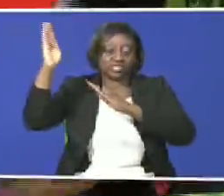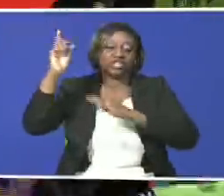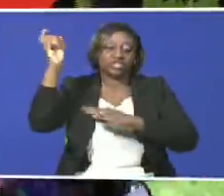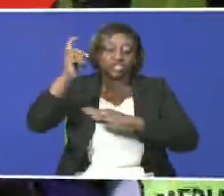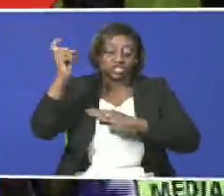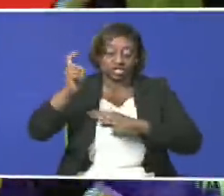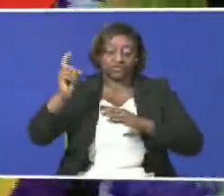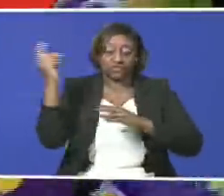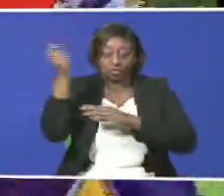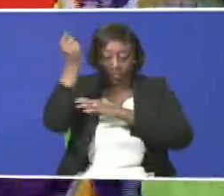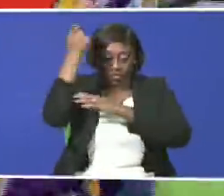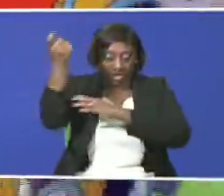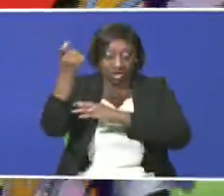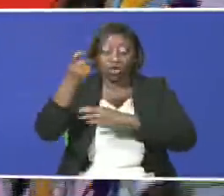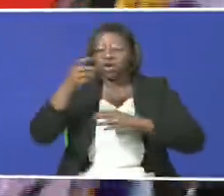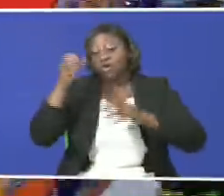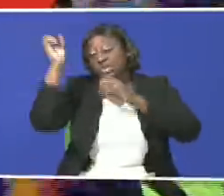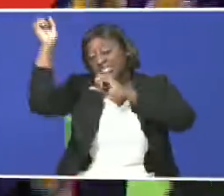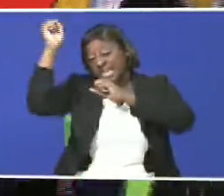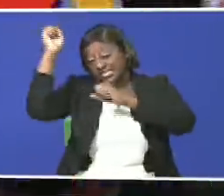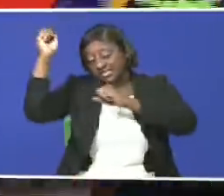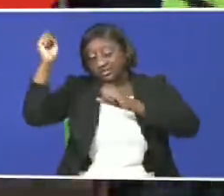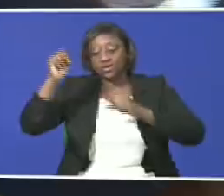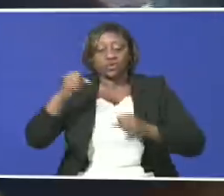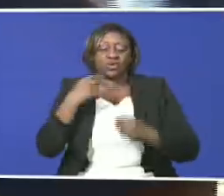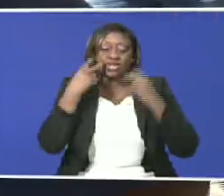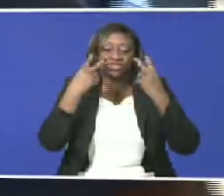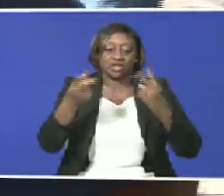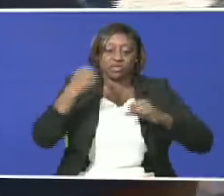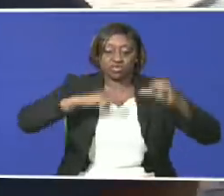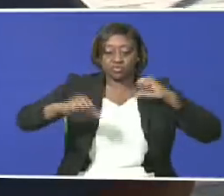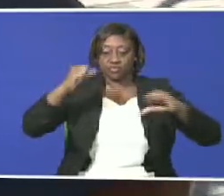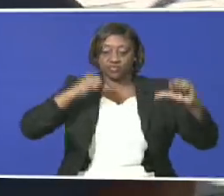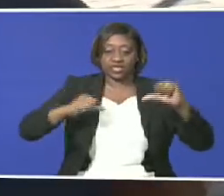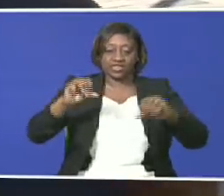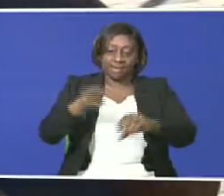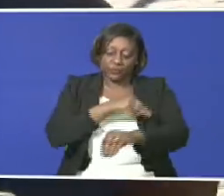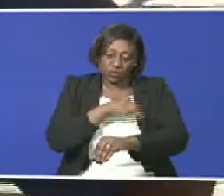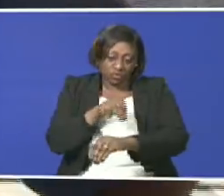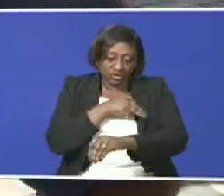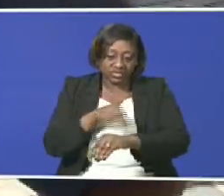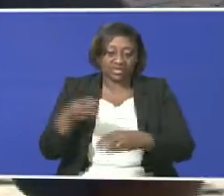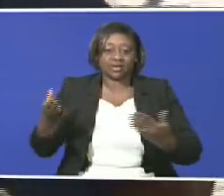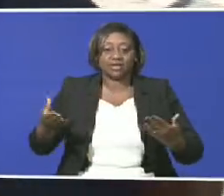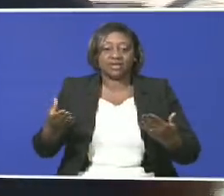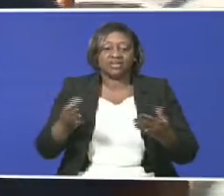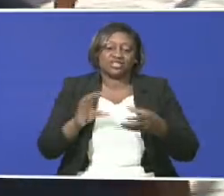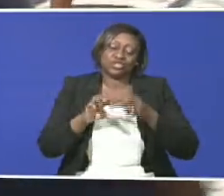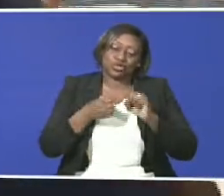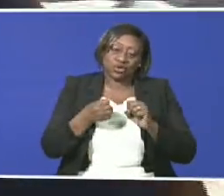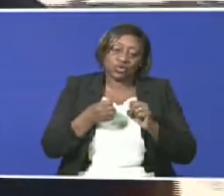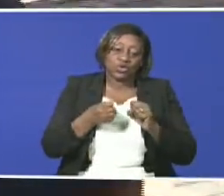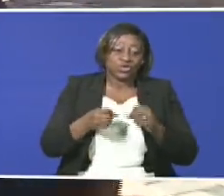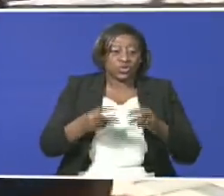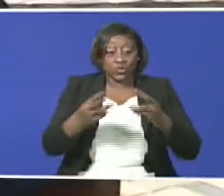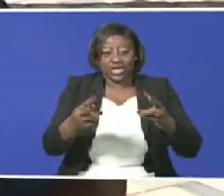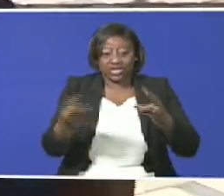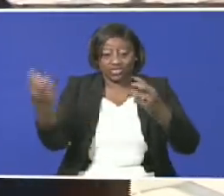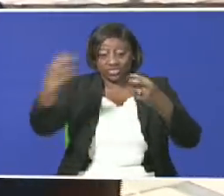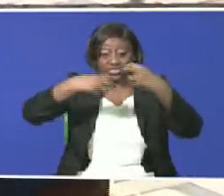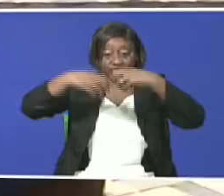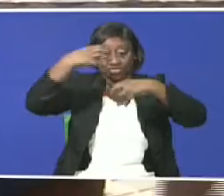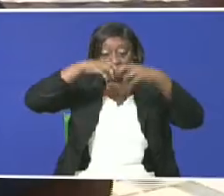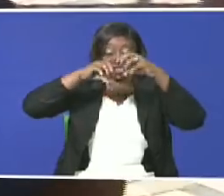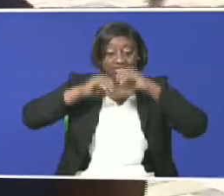the Saxon. Well, when I look at the presentation, I look at the music, you know, so the way they put everything together,